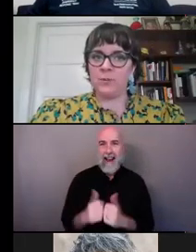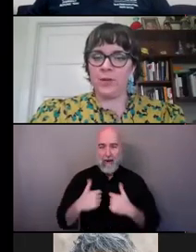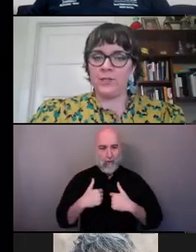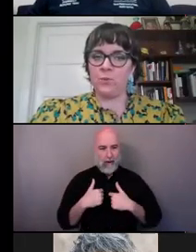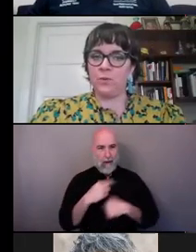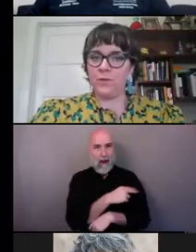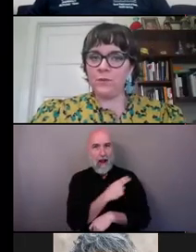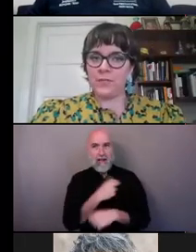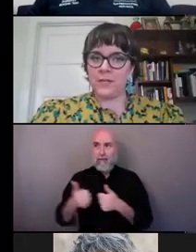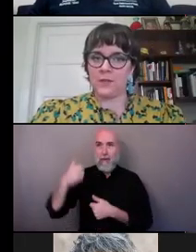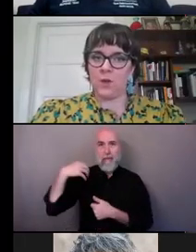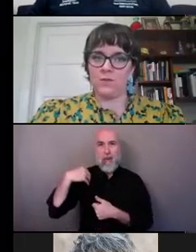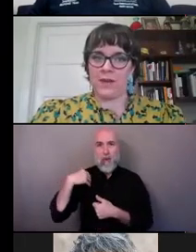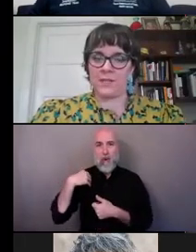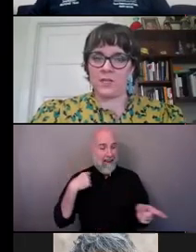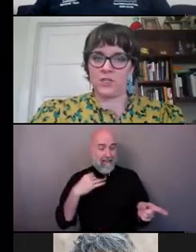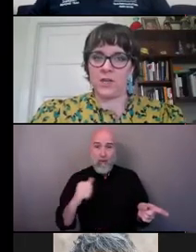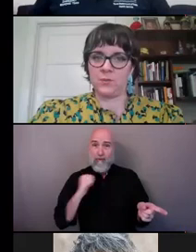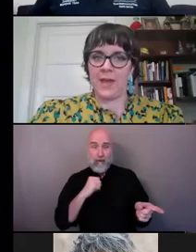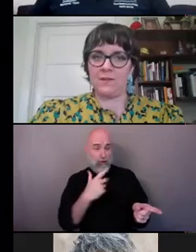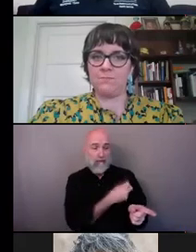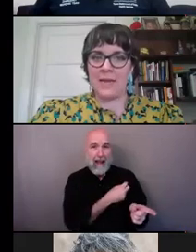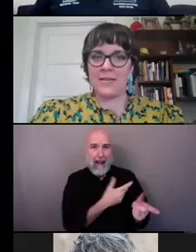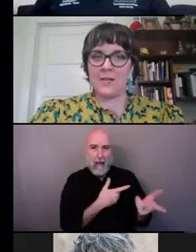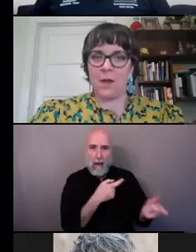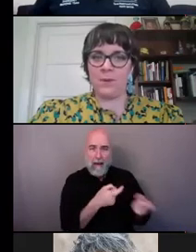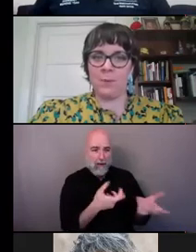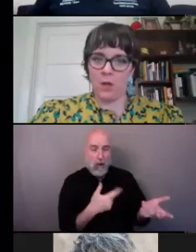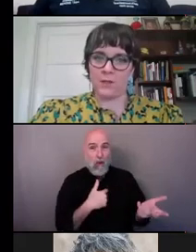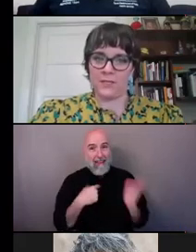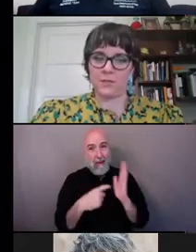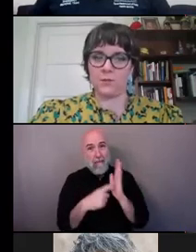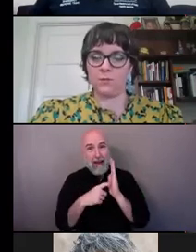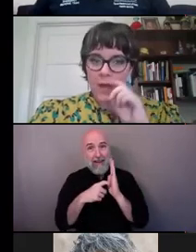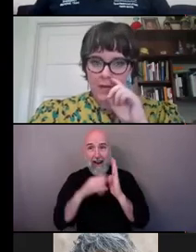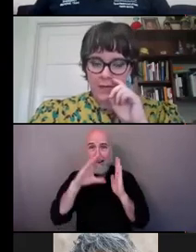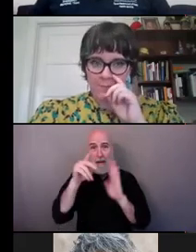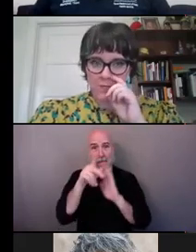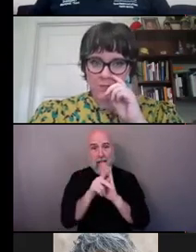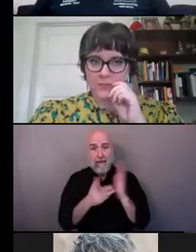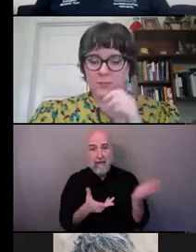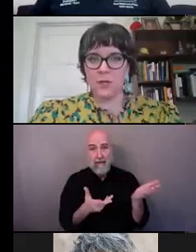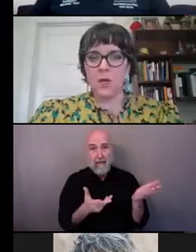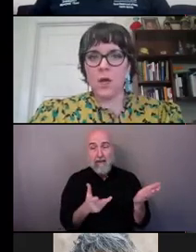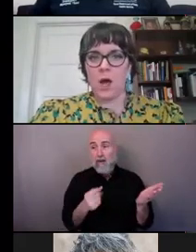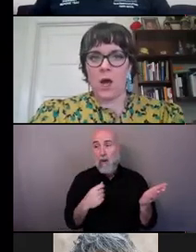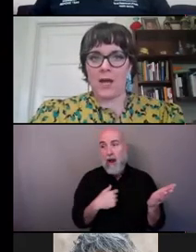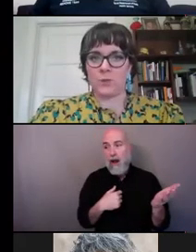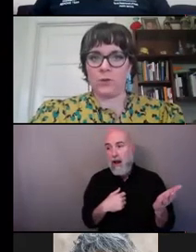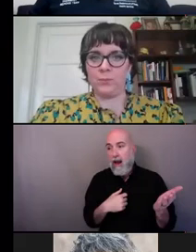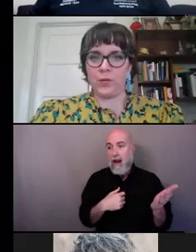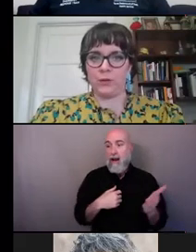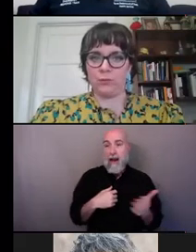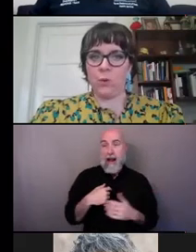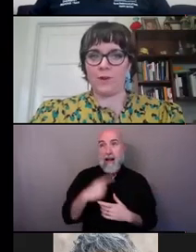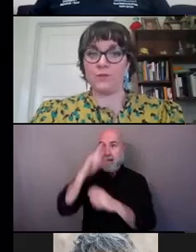manage the employees who refuse to get the COVID vaccination, as we have a mandated company policy? So I imagine this